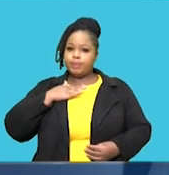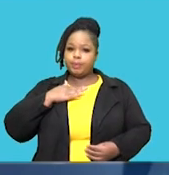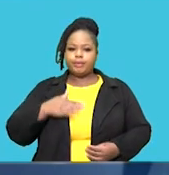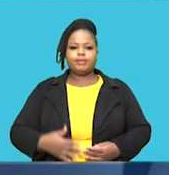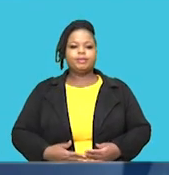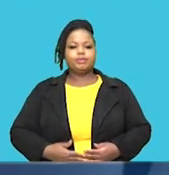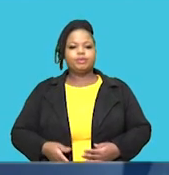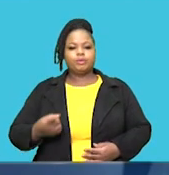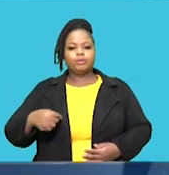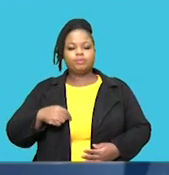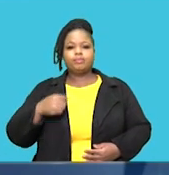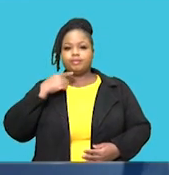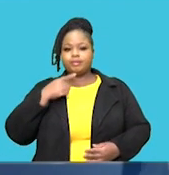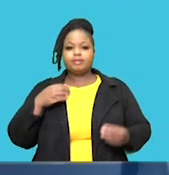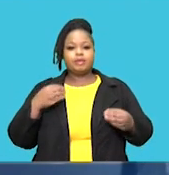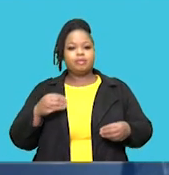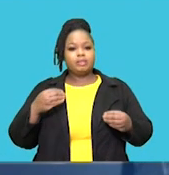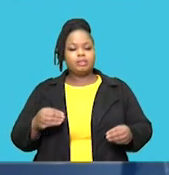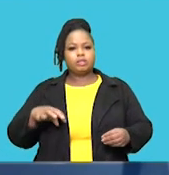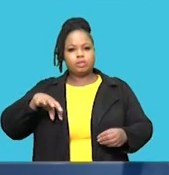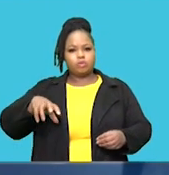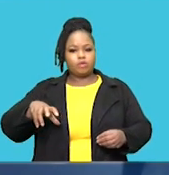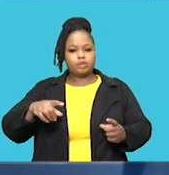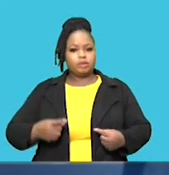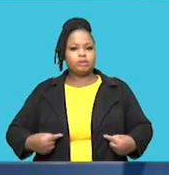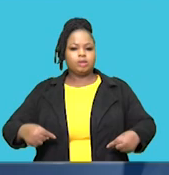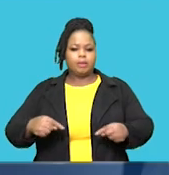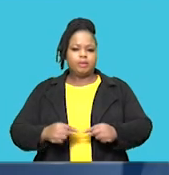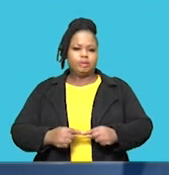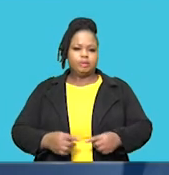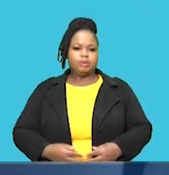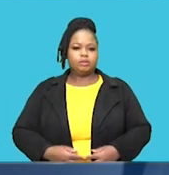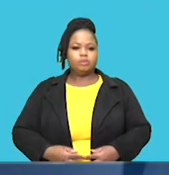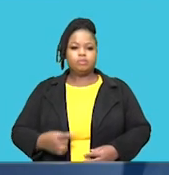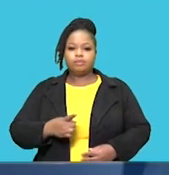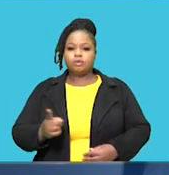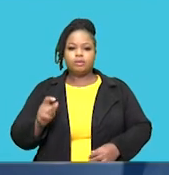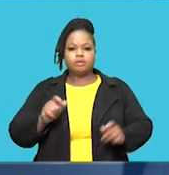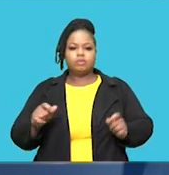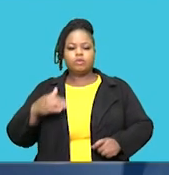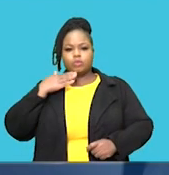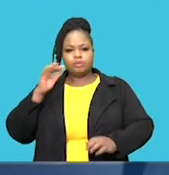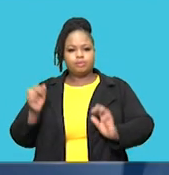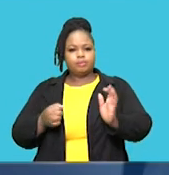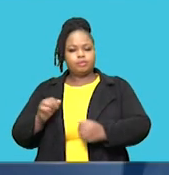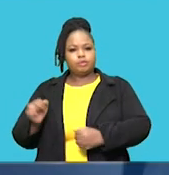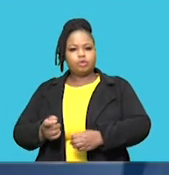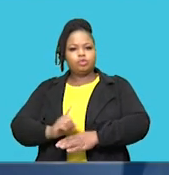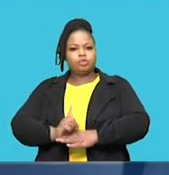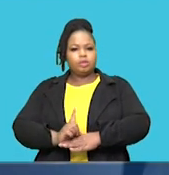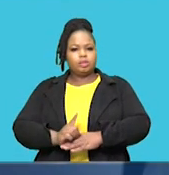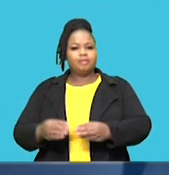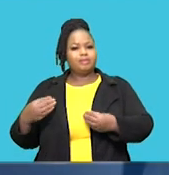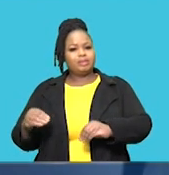we are calling for businesses in our province that those that wants to recruit people for short-term